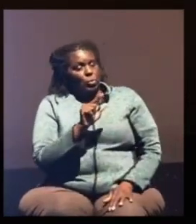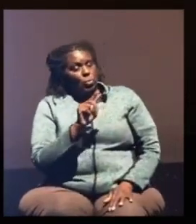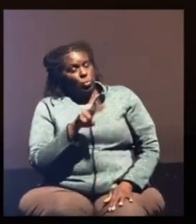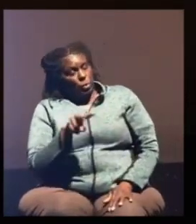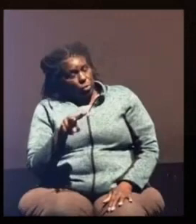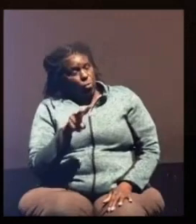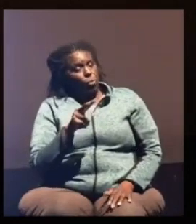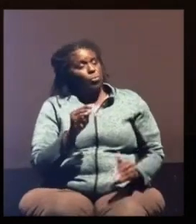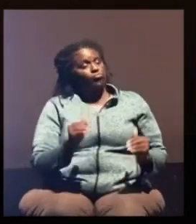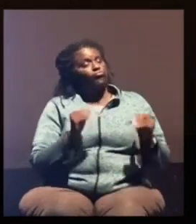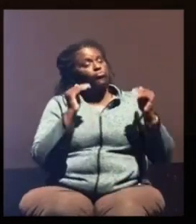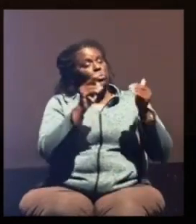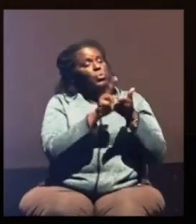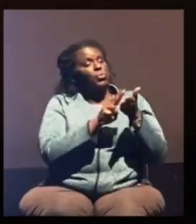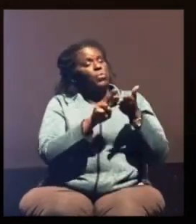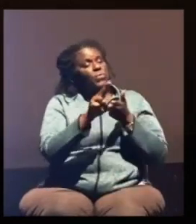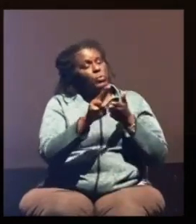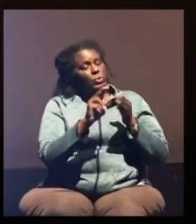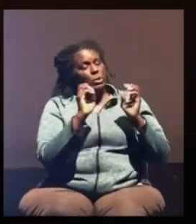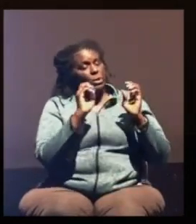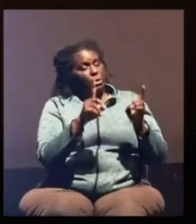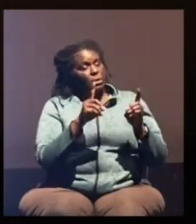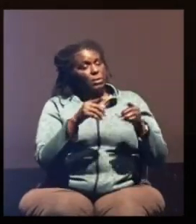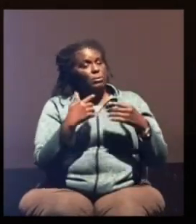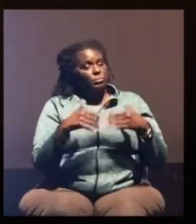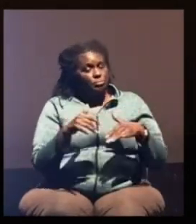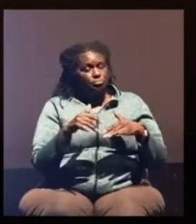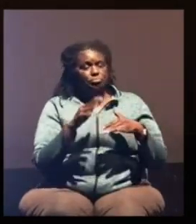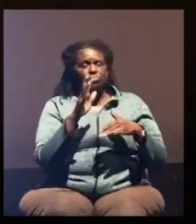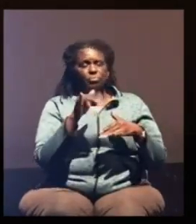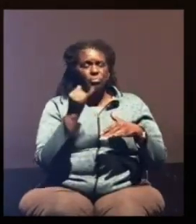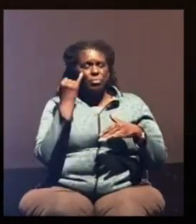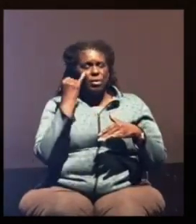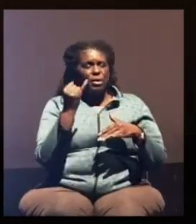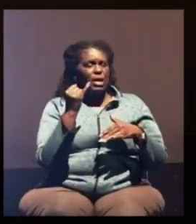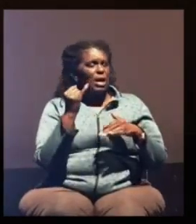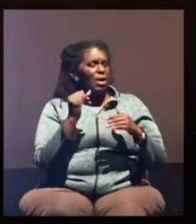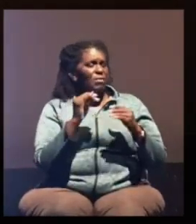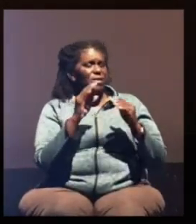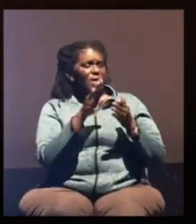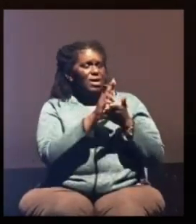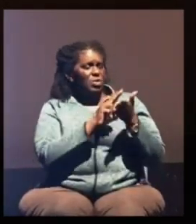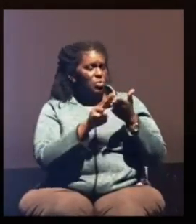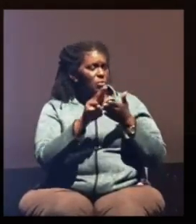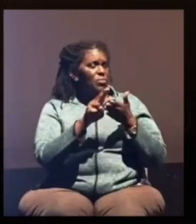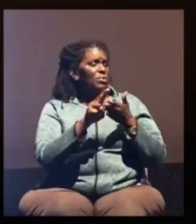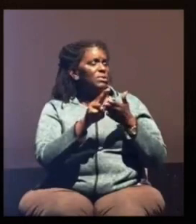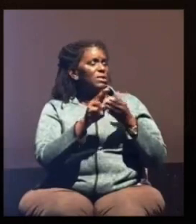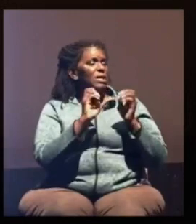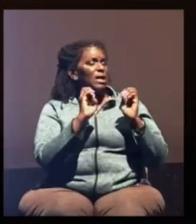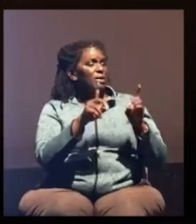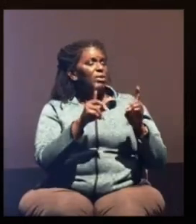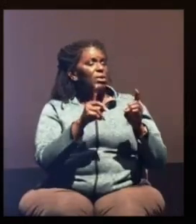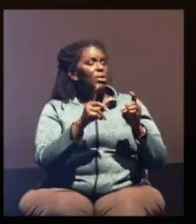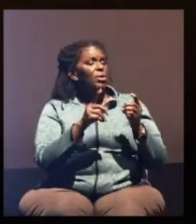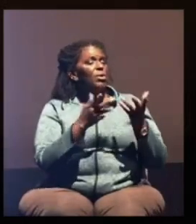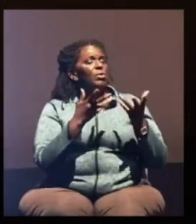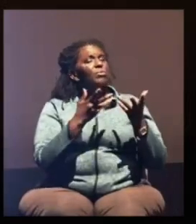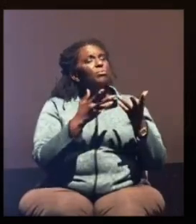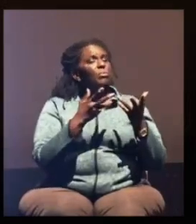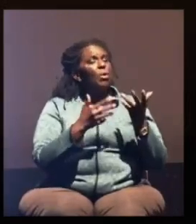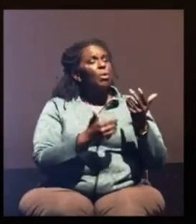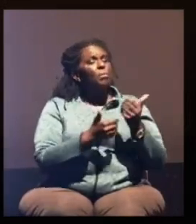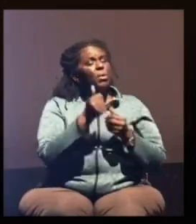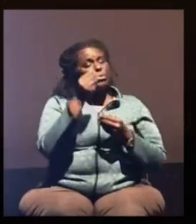of higher education and national discourse is skewed because so much attention goes to a handful of highly